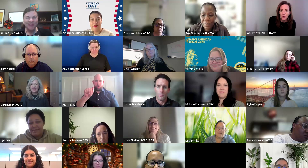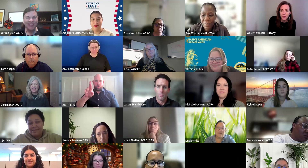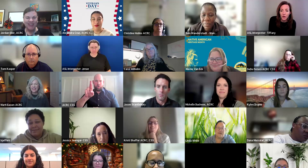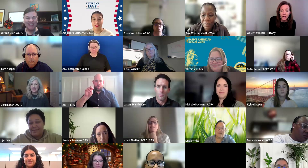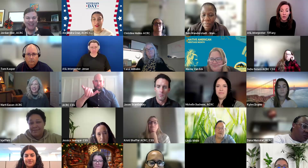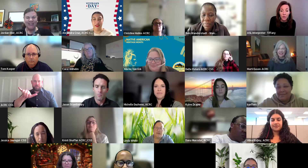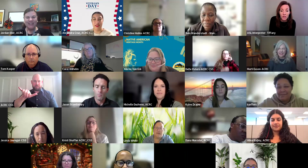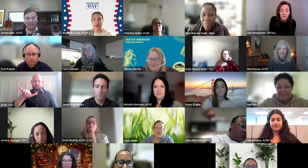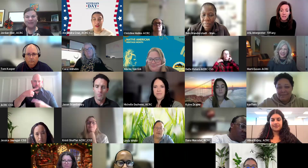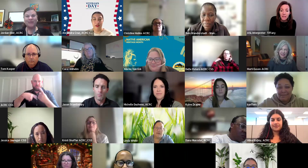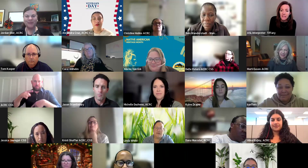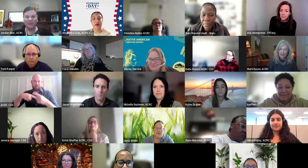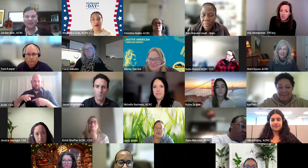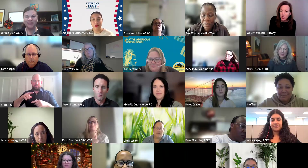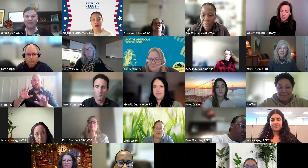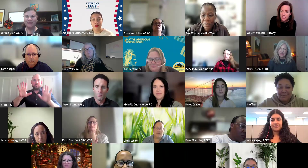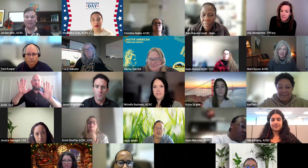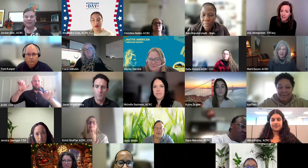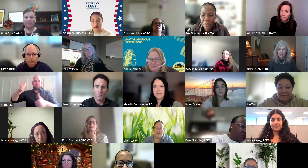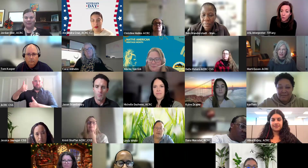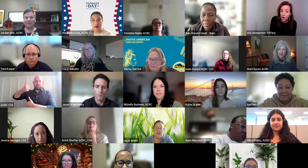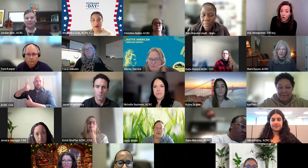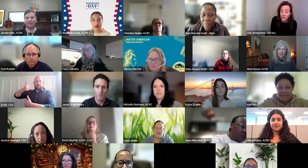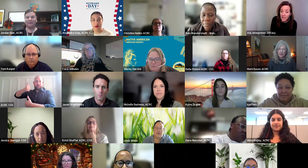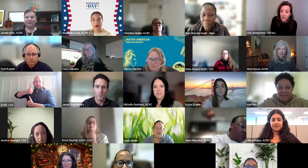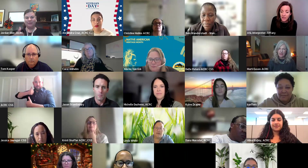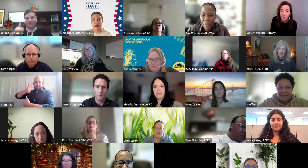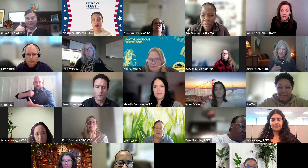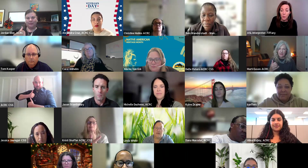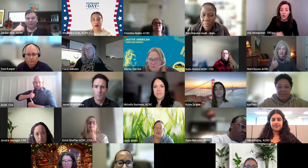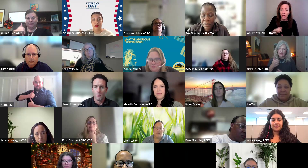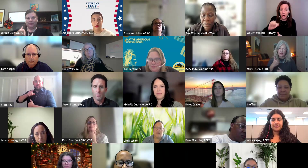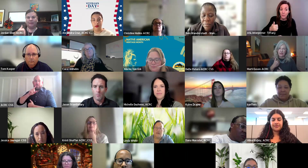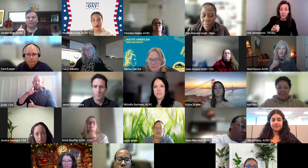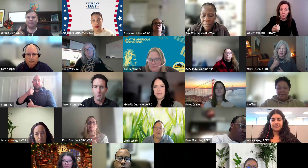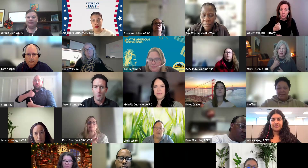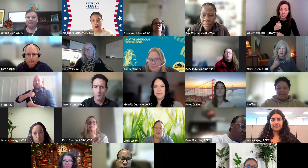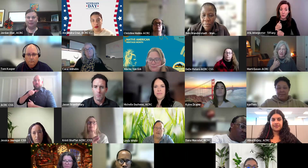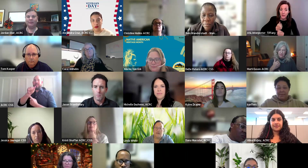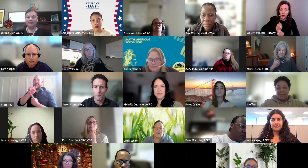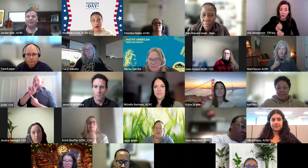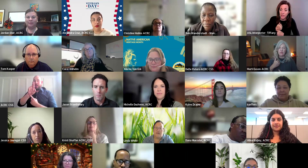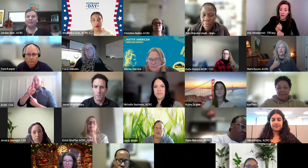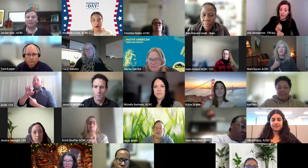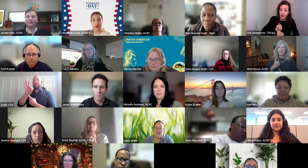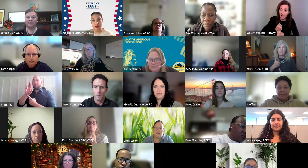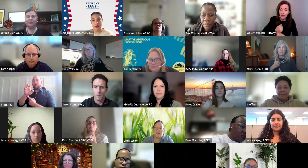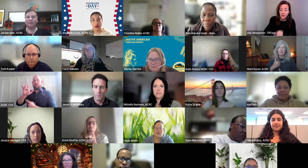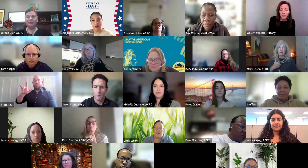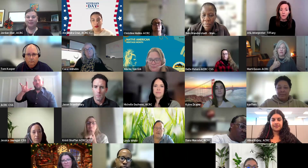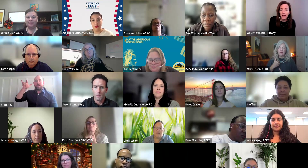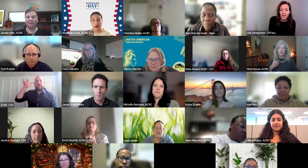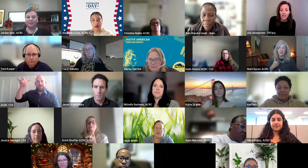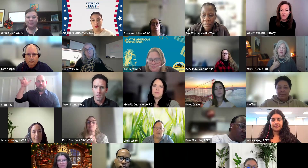doing that. So for Air Force, it's similar to the sign for Army, Where Army, you are showing like you're holding that